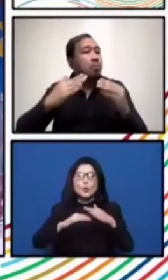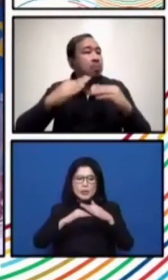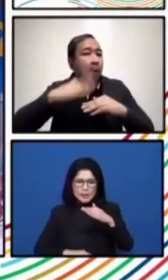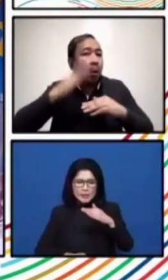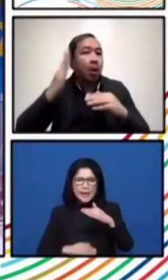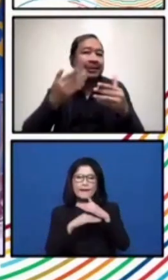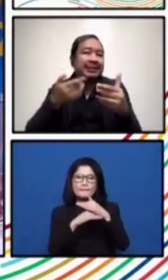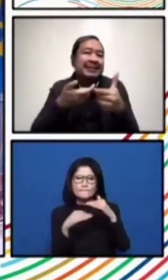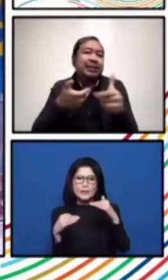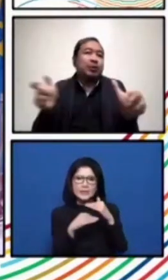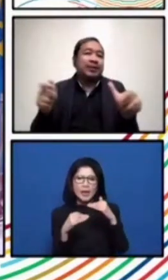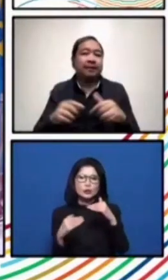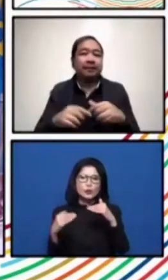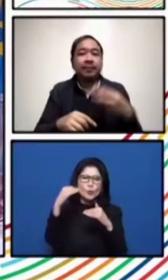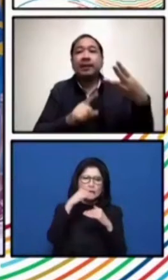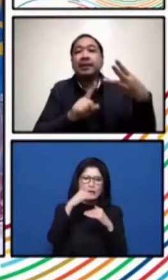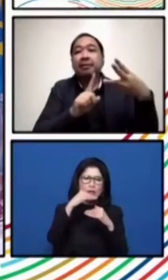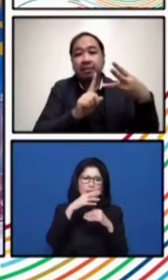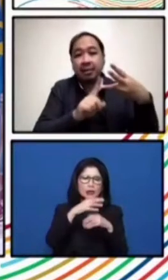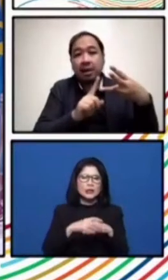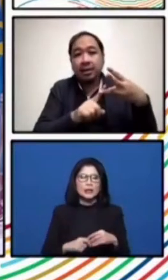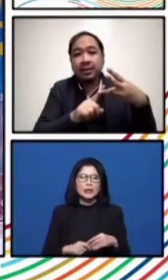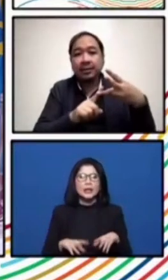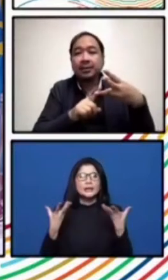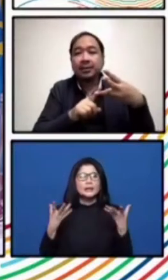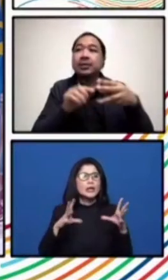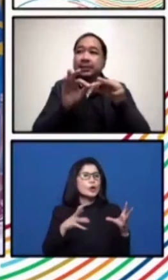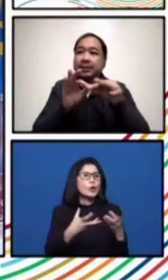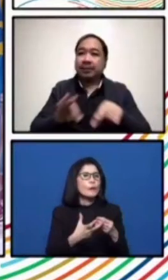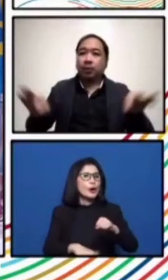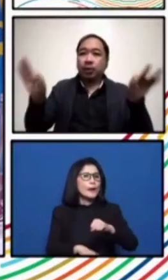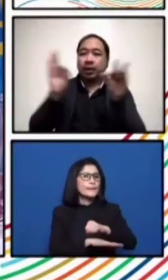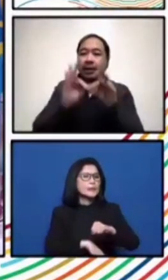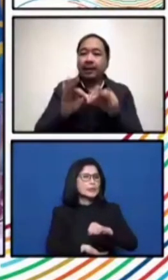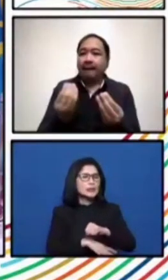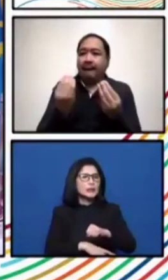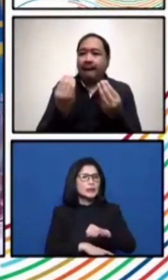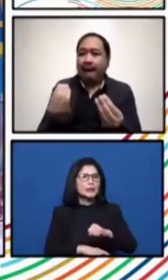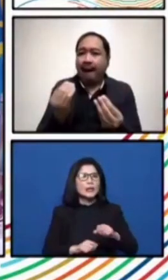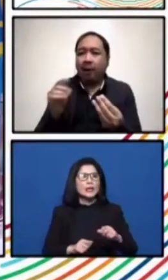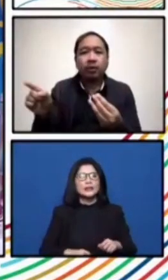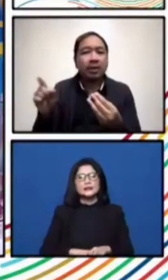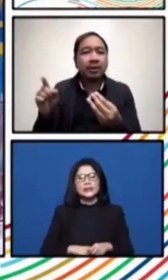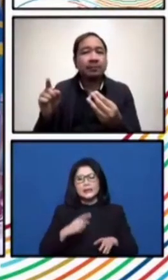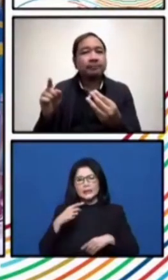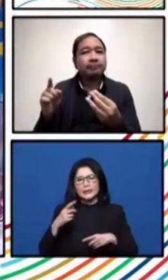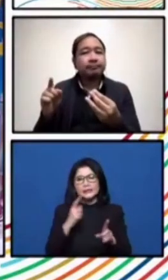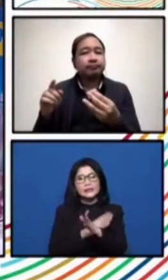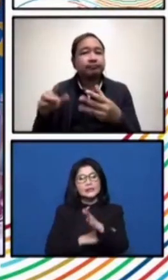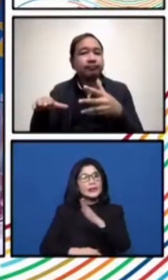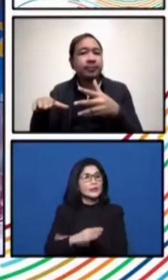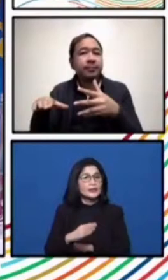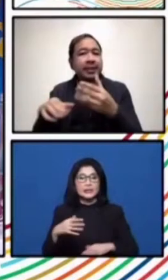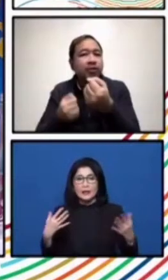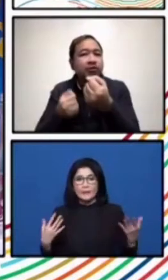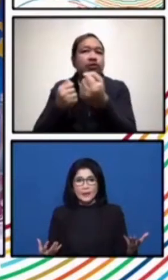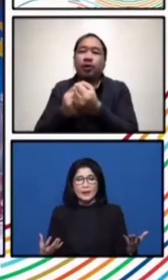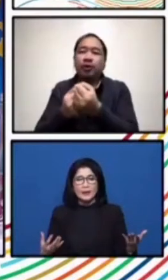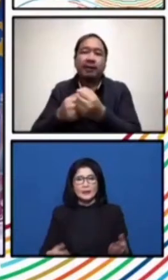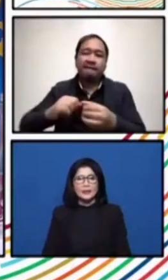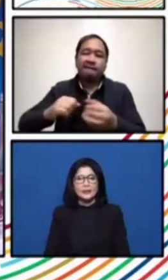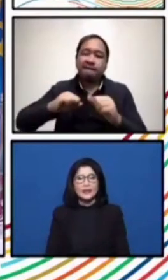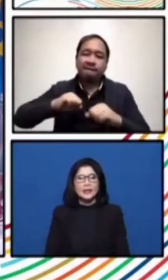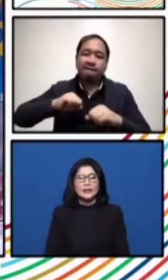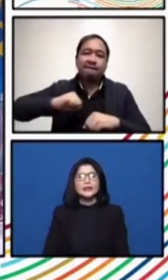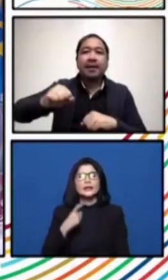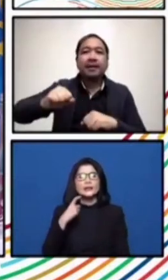the third experience I want to say is the critical part about making the intervention uh timely I